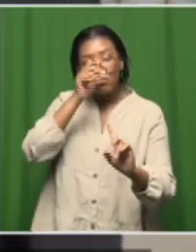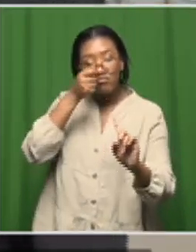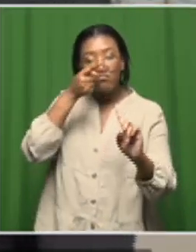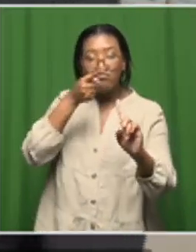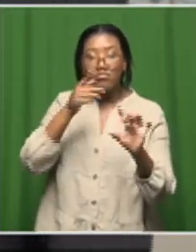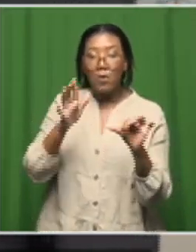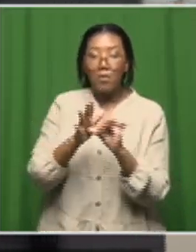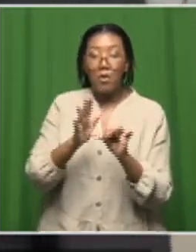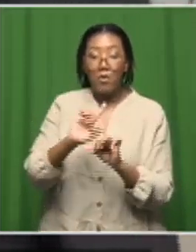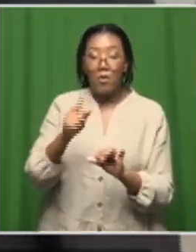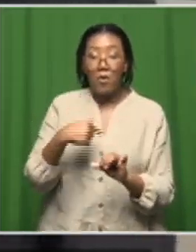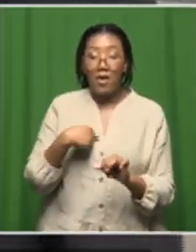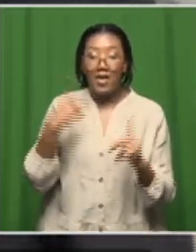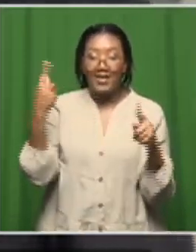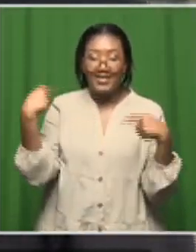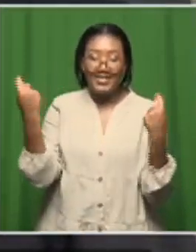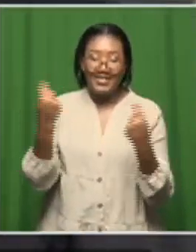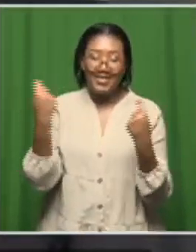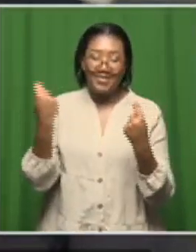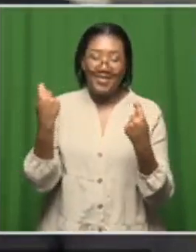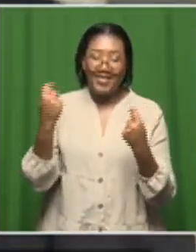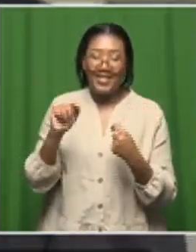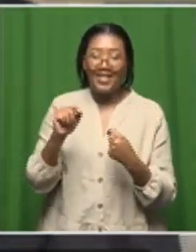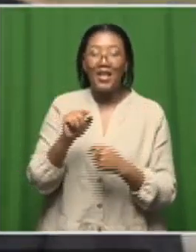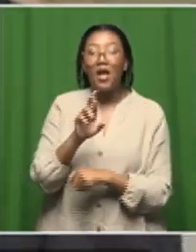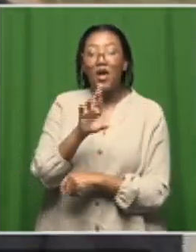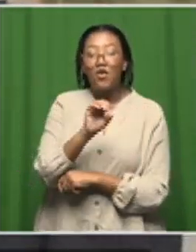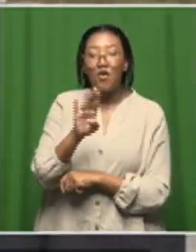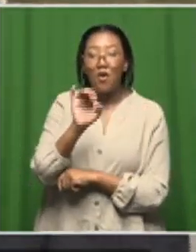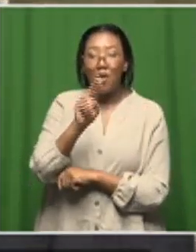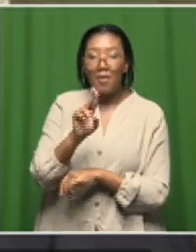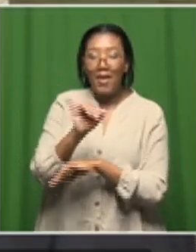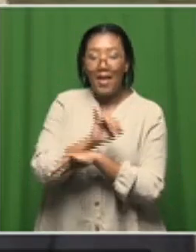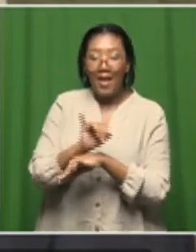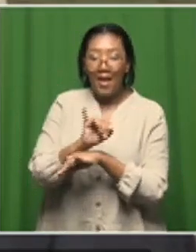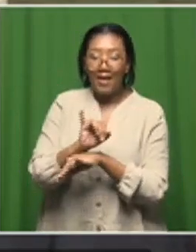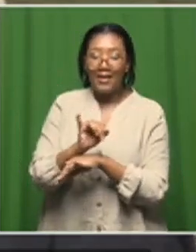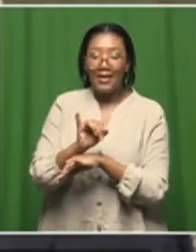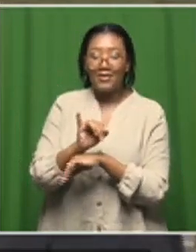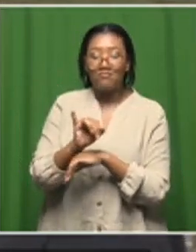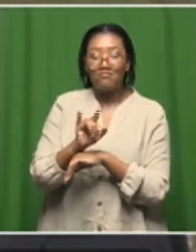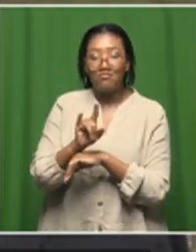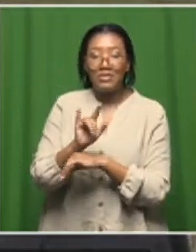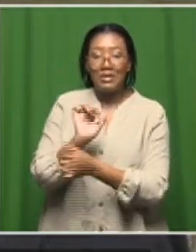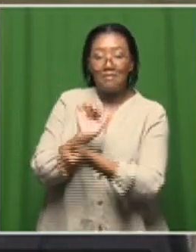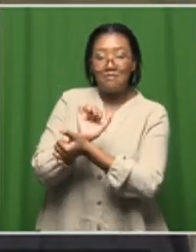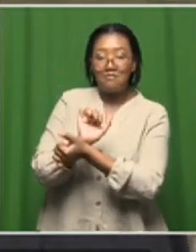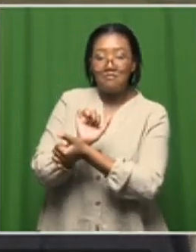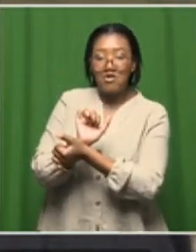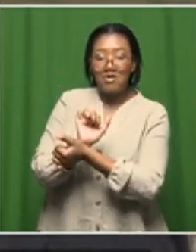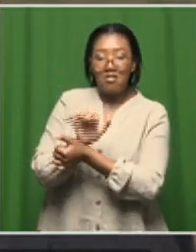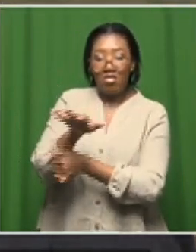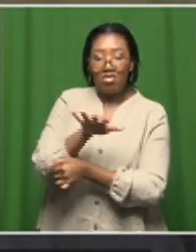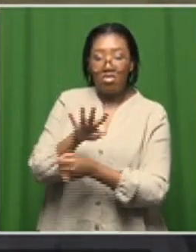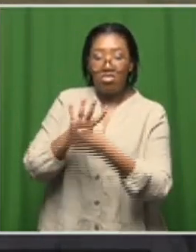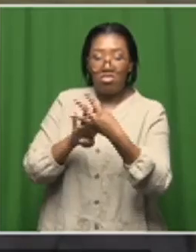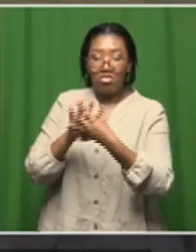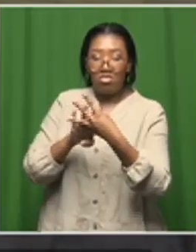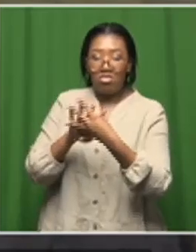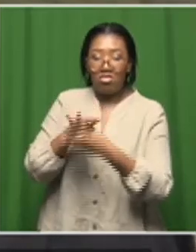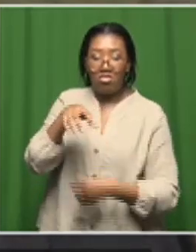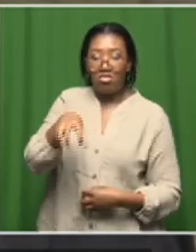are celebrating the reunion of the Robben Island ex-political prisoners. Remember that one of the responsibility